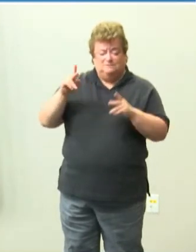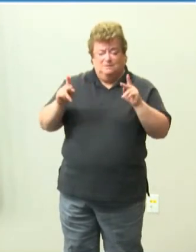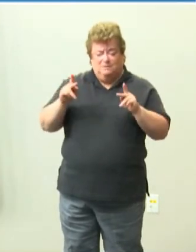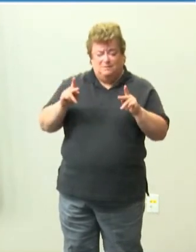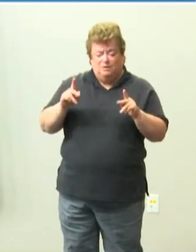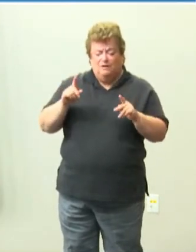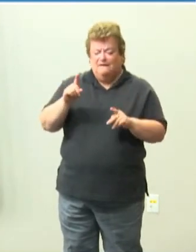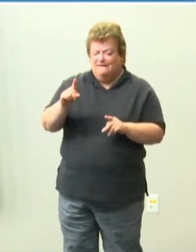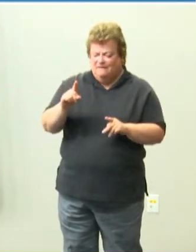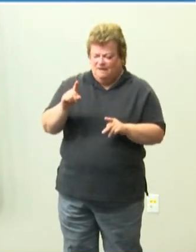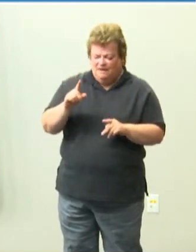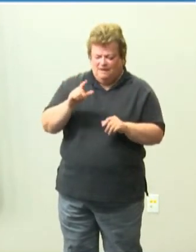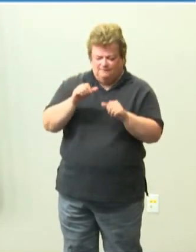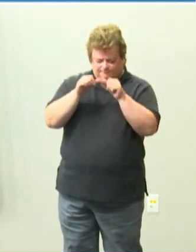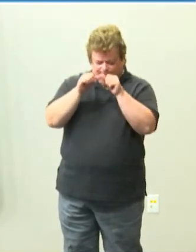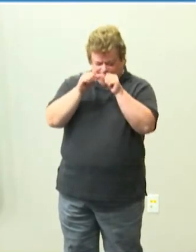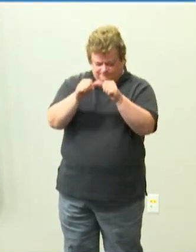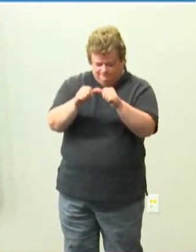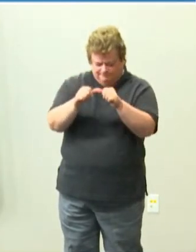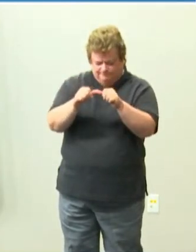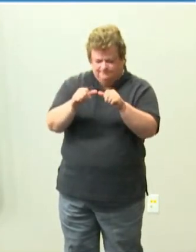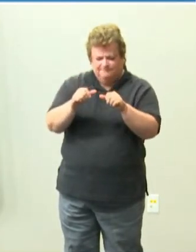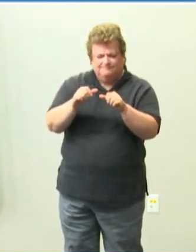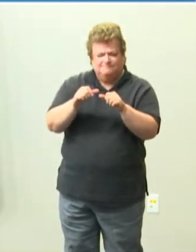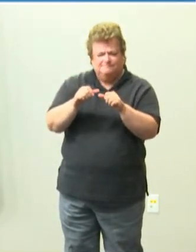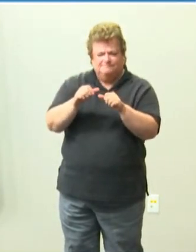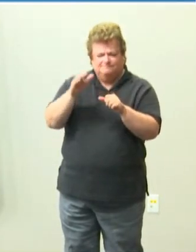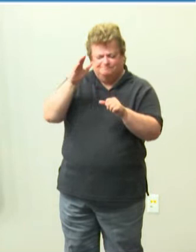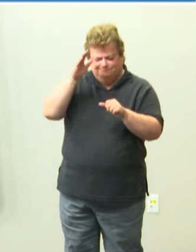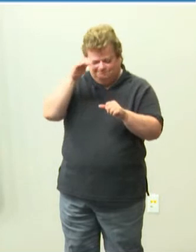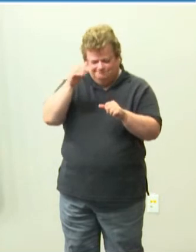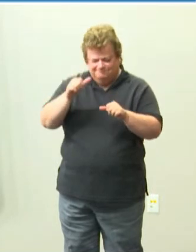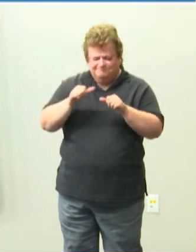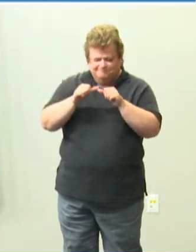down, they put their mission hat on, and they go in there every day